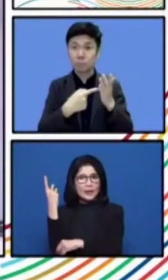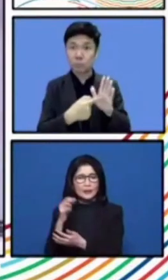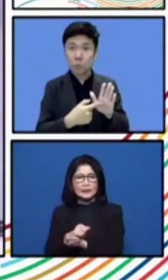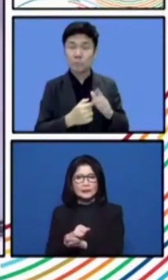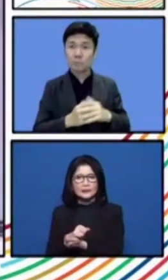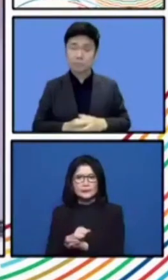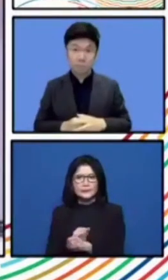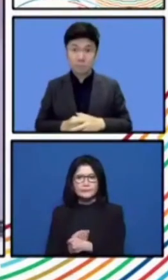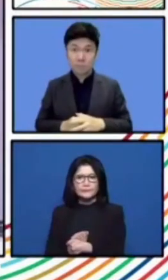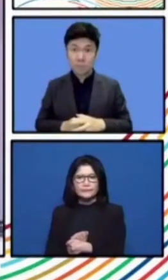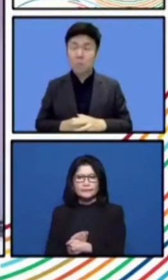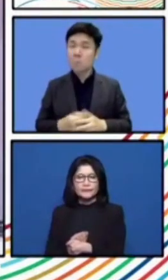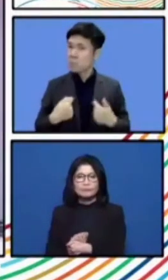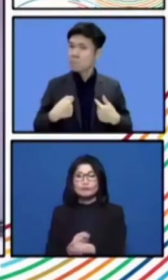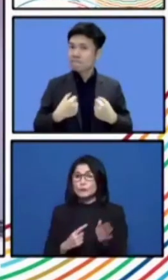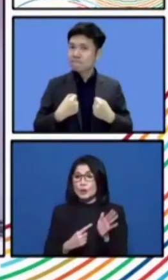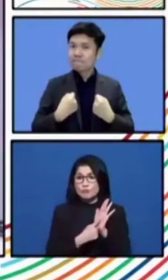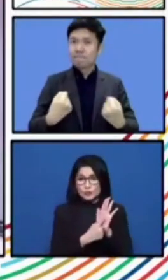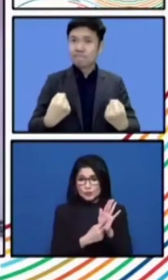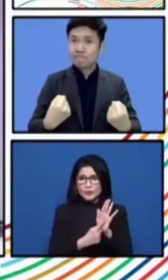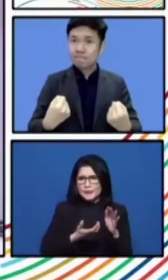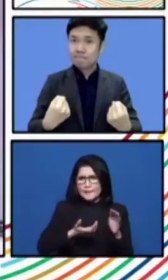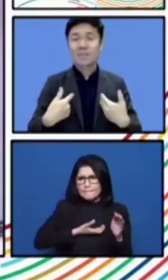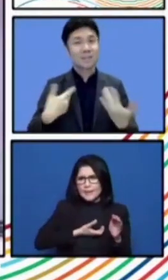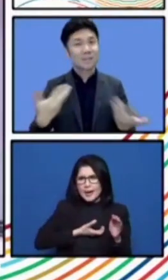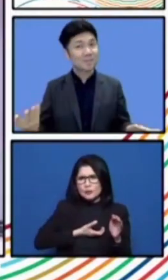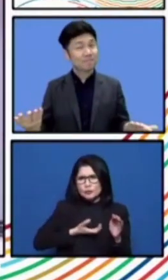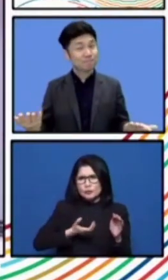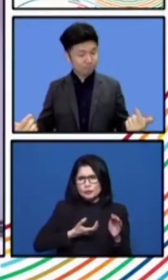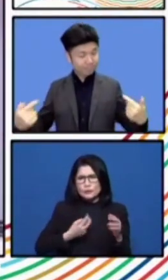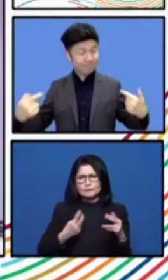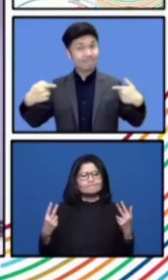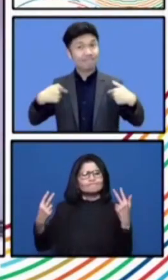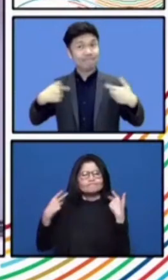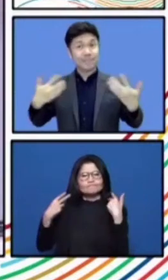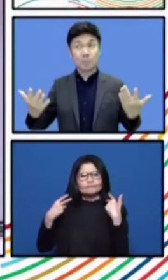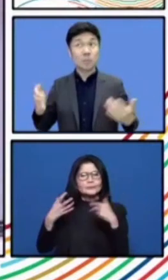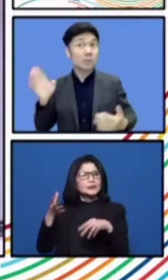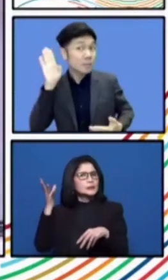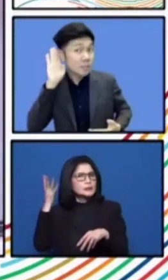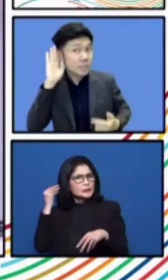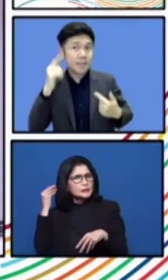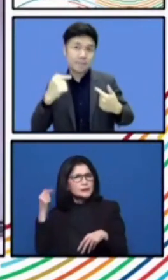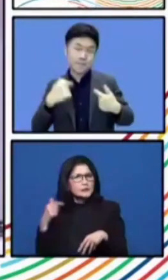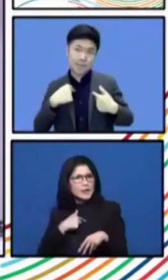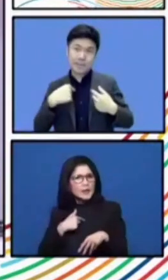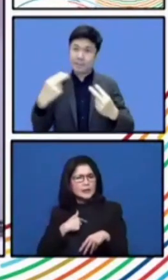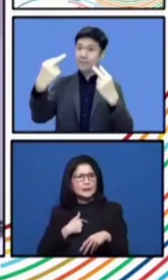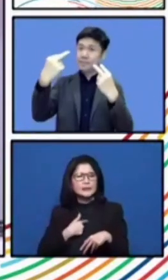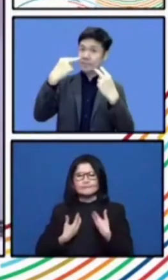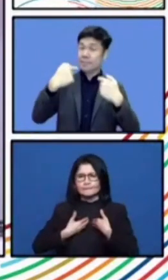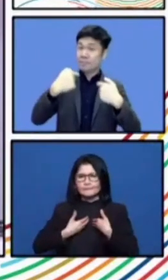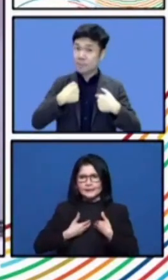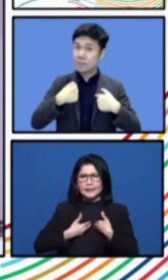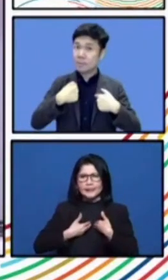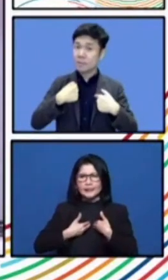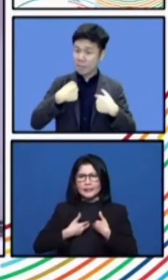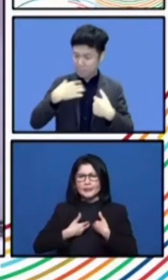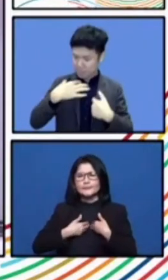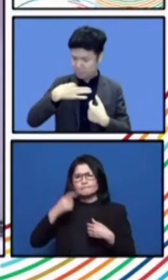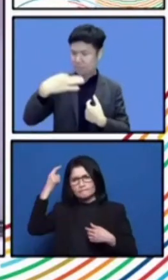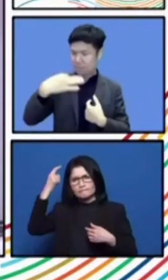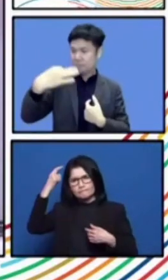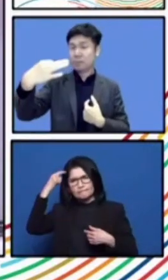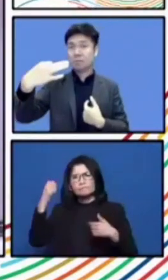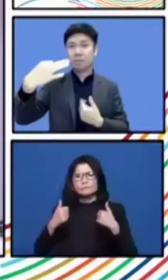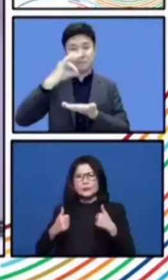be we want to be seen we want to be heard and of course we want to be counted and we know that